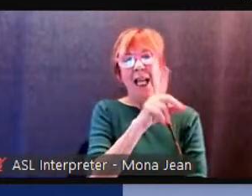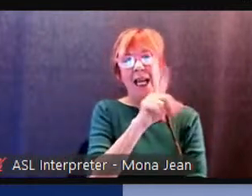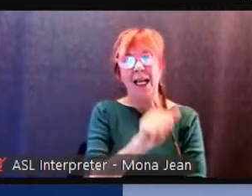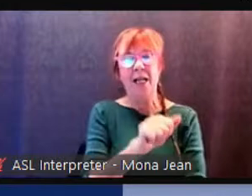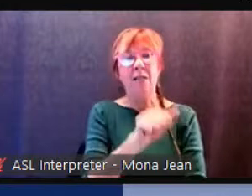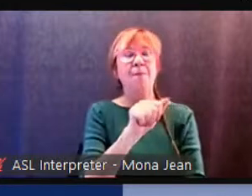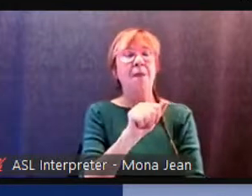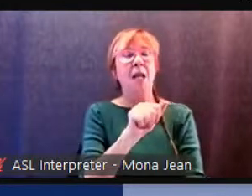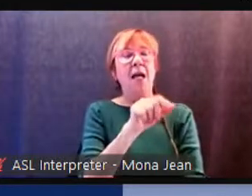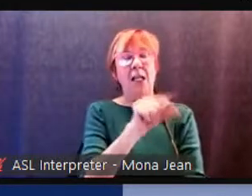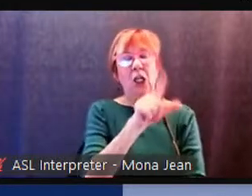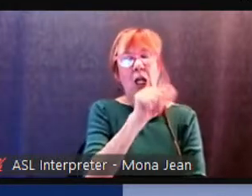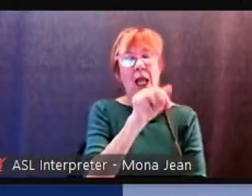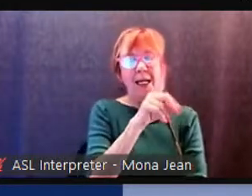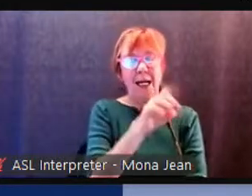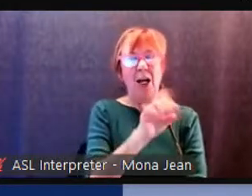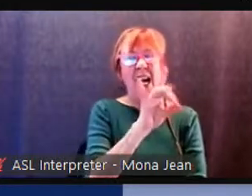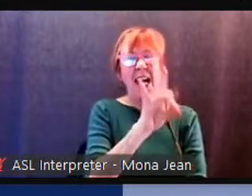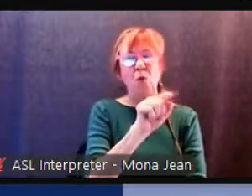is